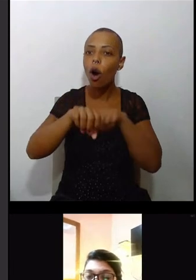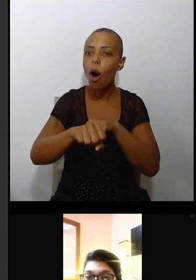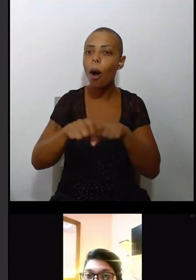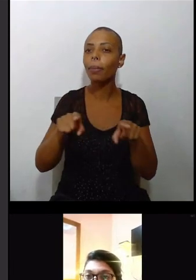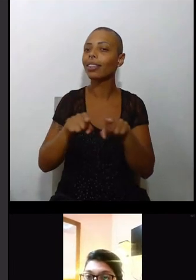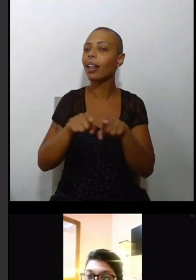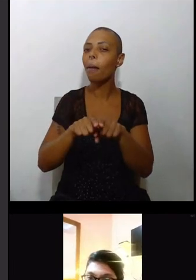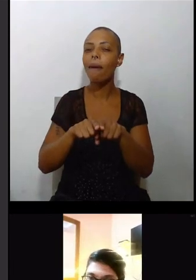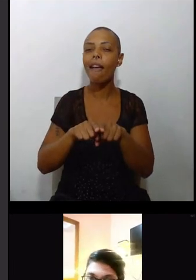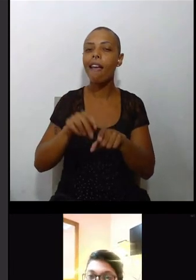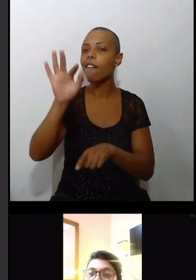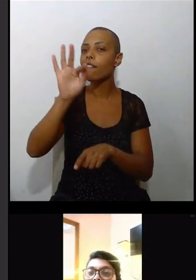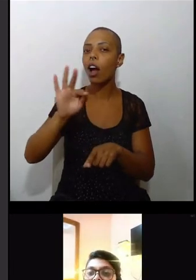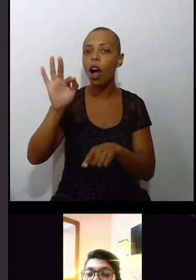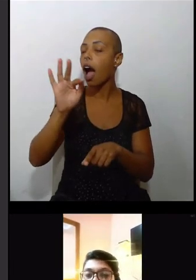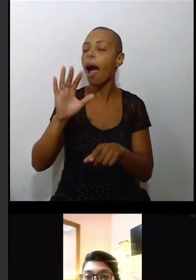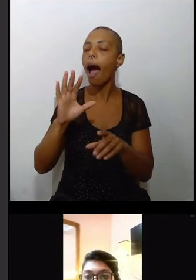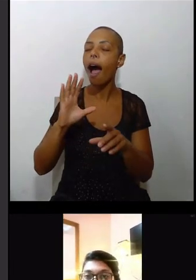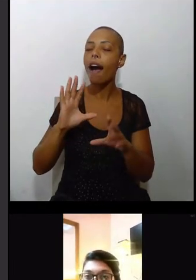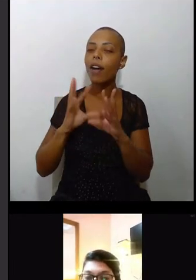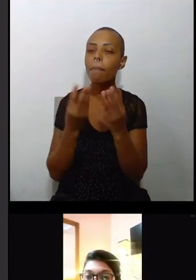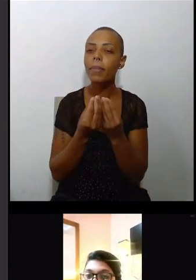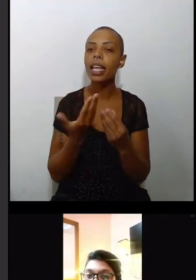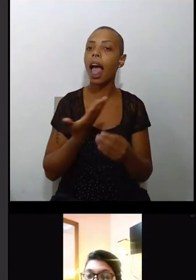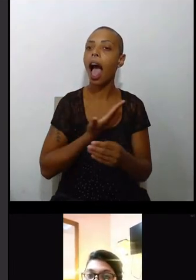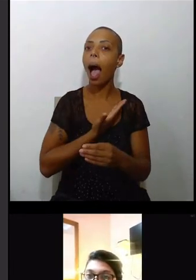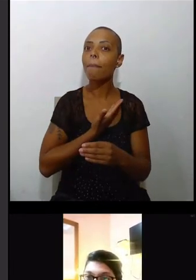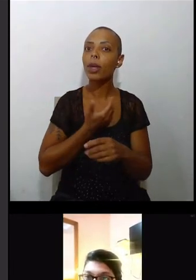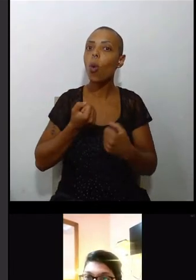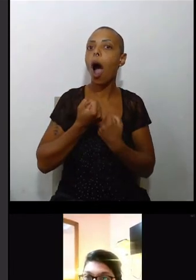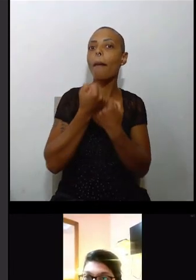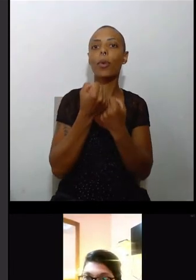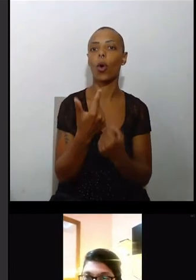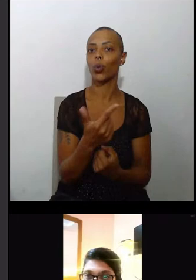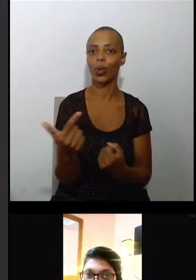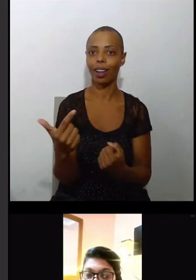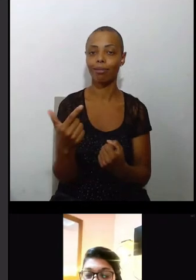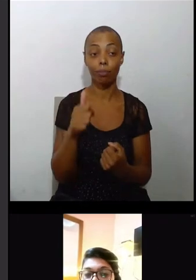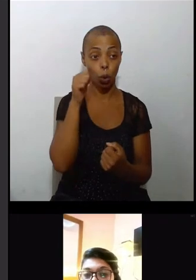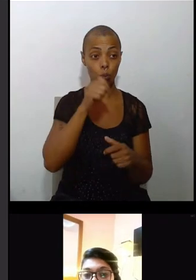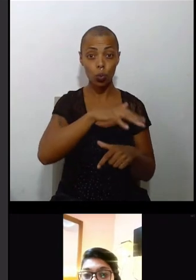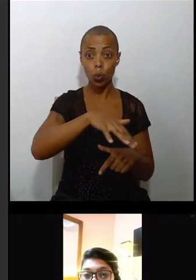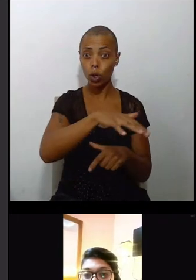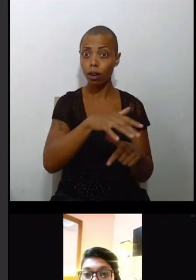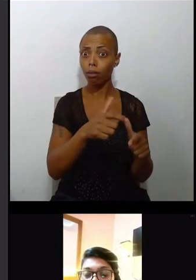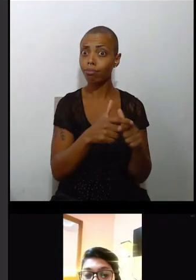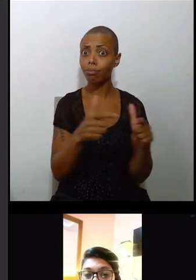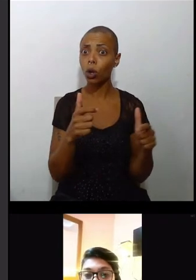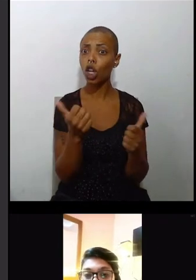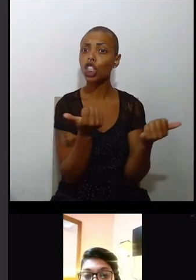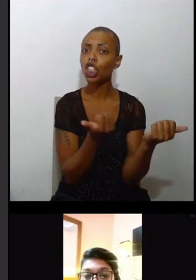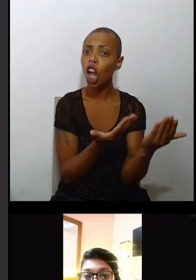away from home in a very young age because of the torture that they go through in their families